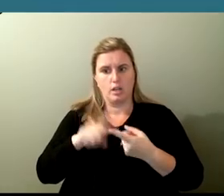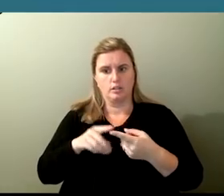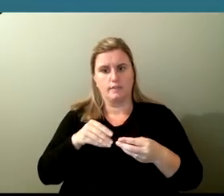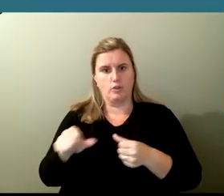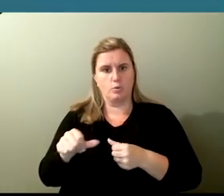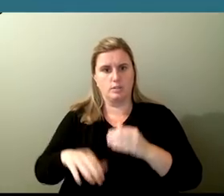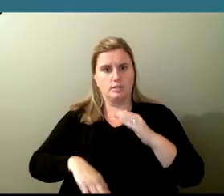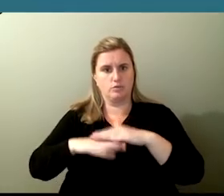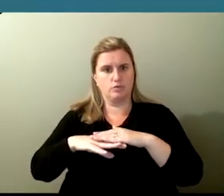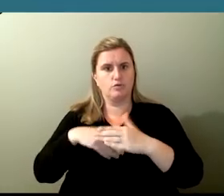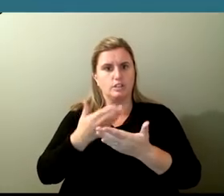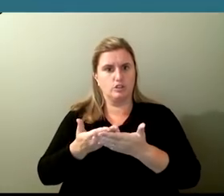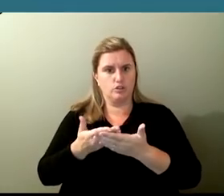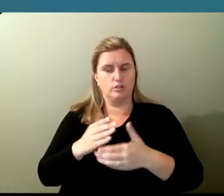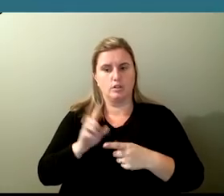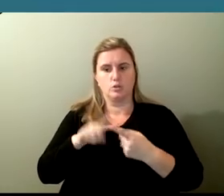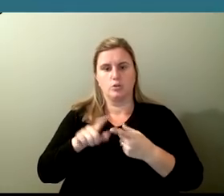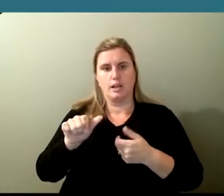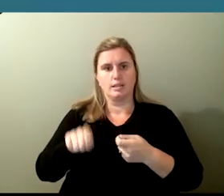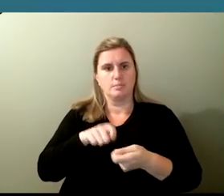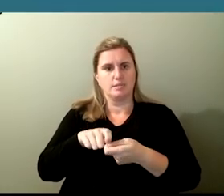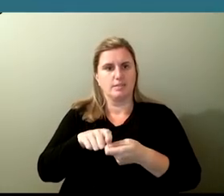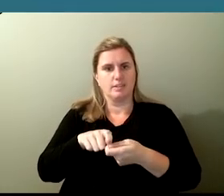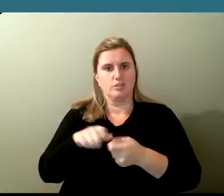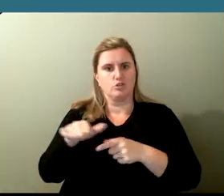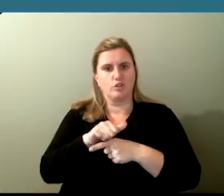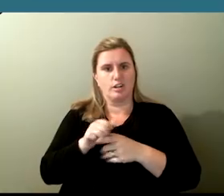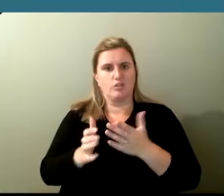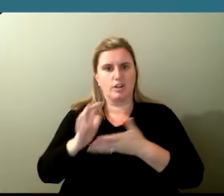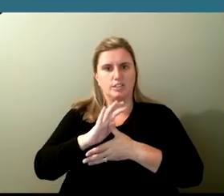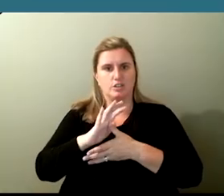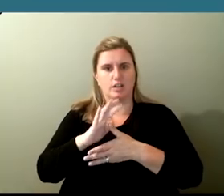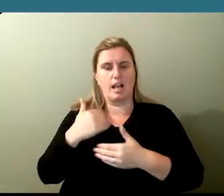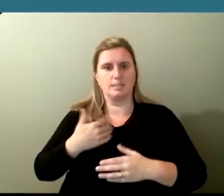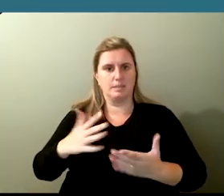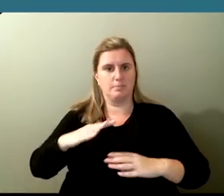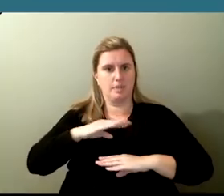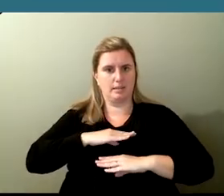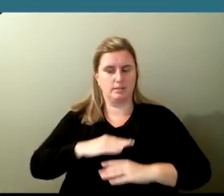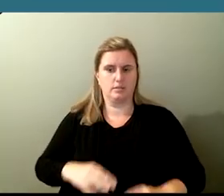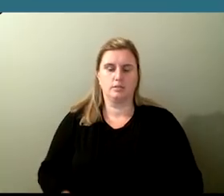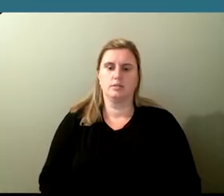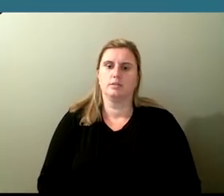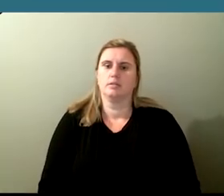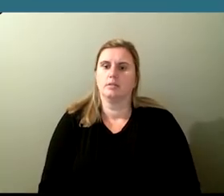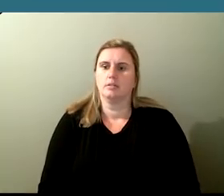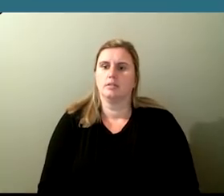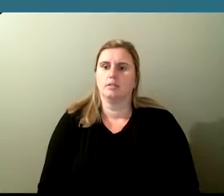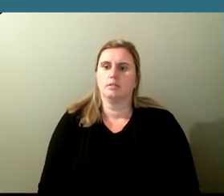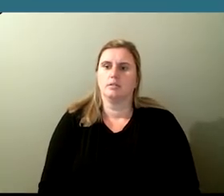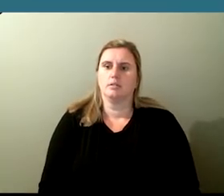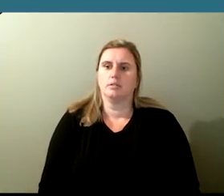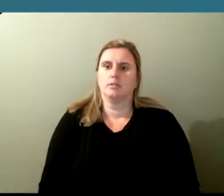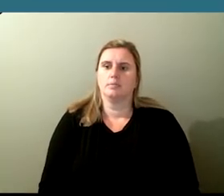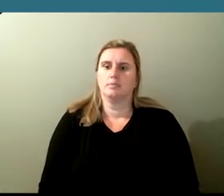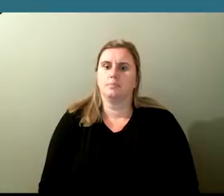has reached, or until a specific training criterion has been met. What is